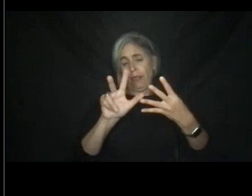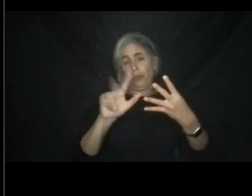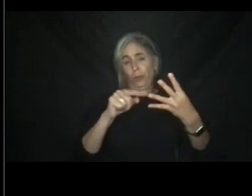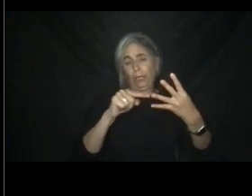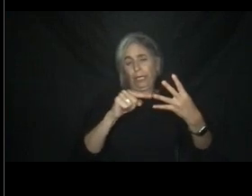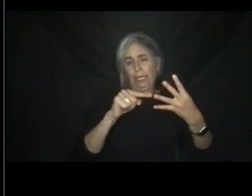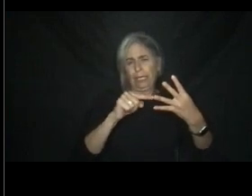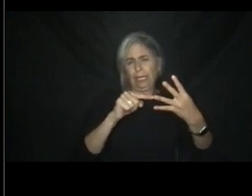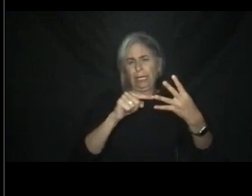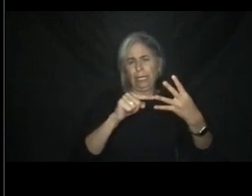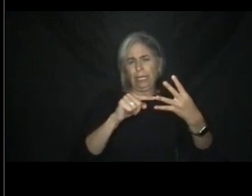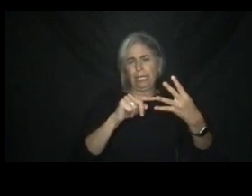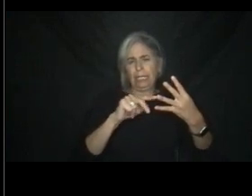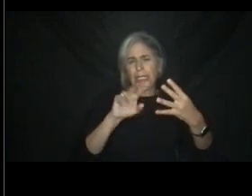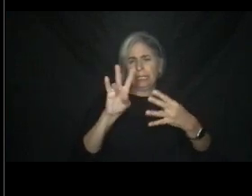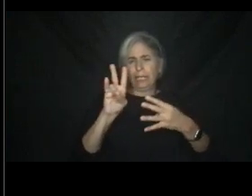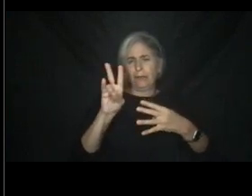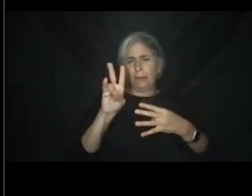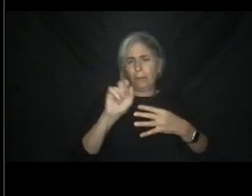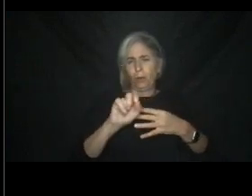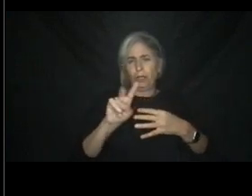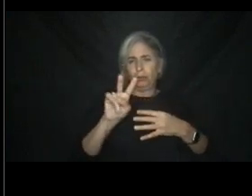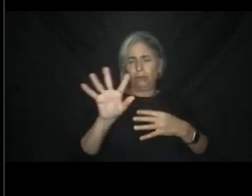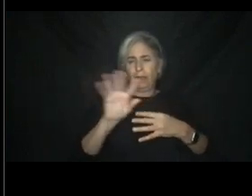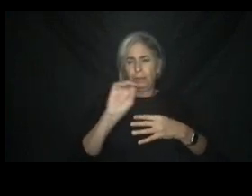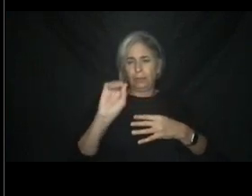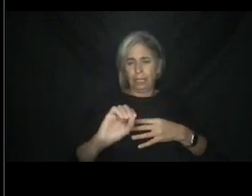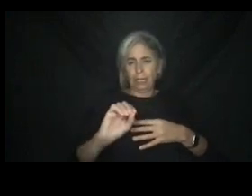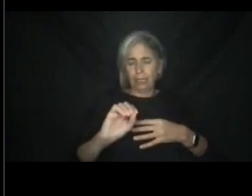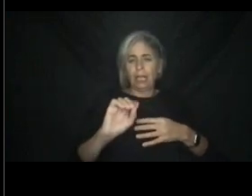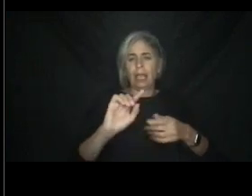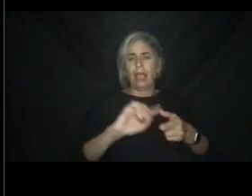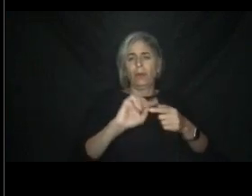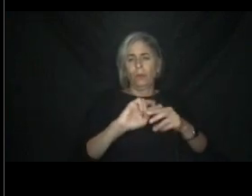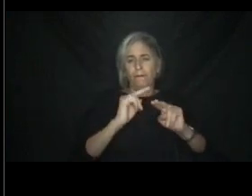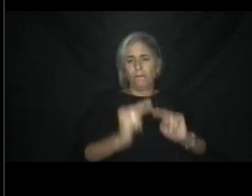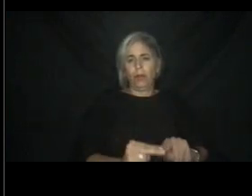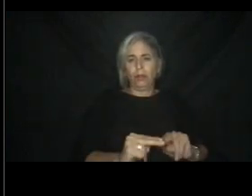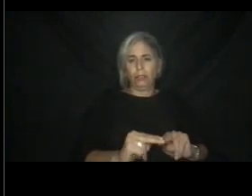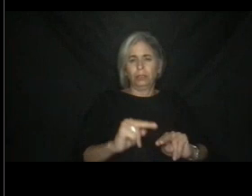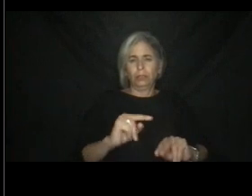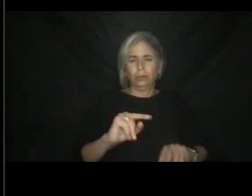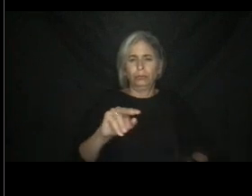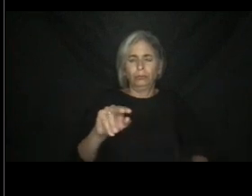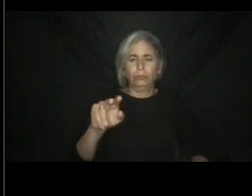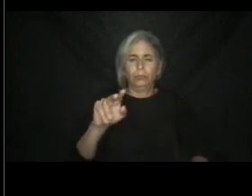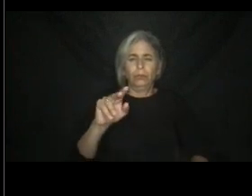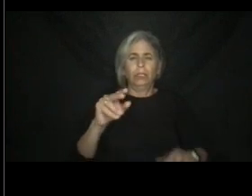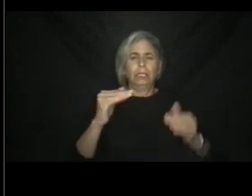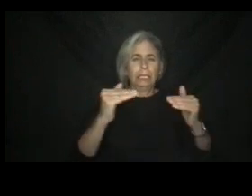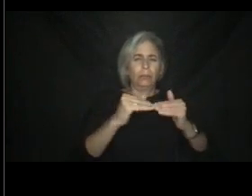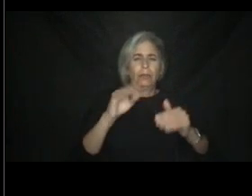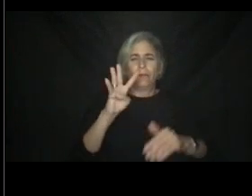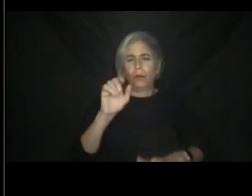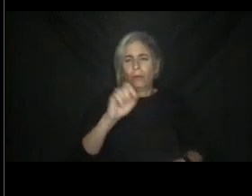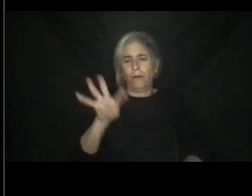falls to 7.25%, while the mean deviation falls to 1.81%. The spread falls to